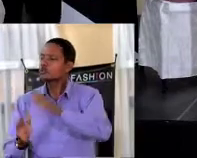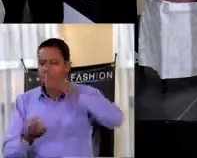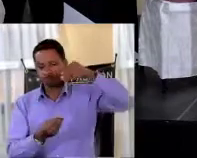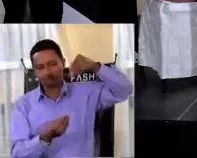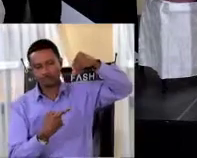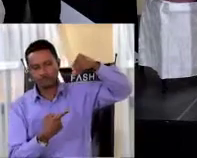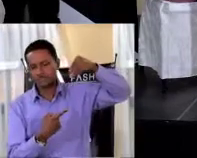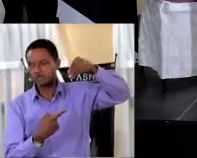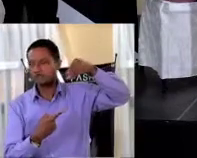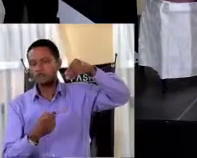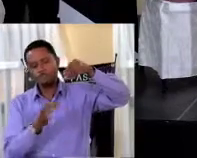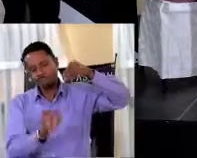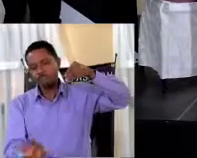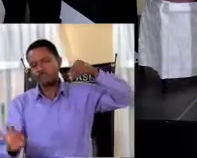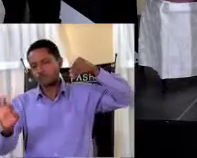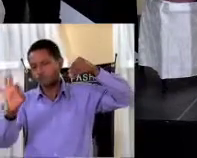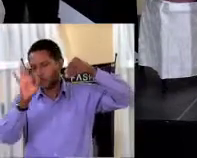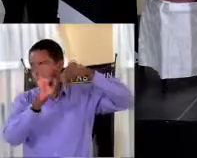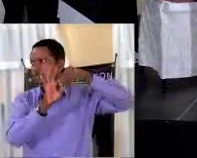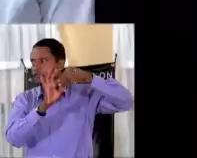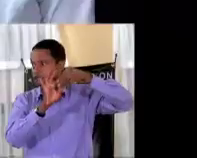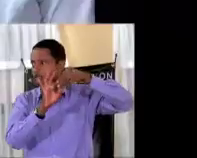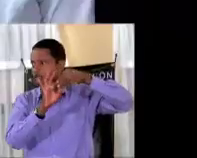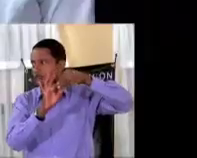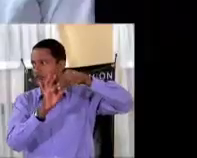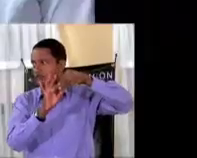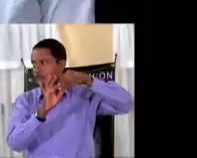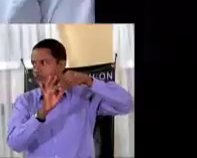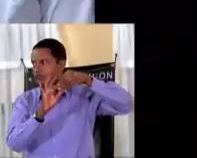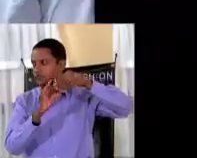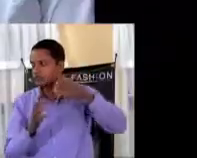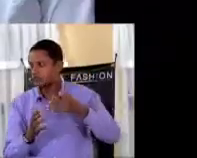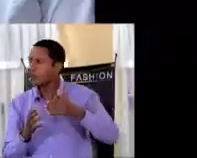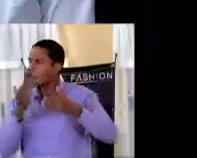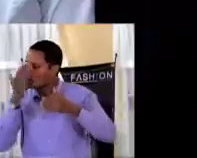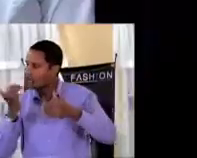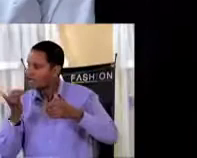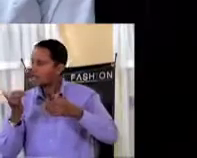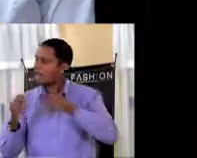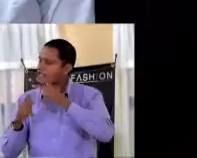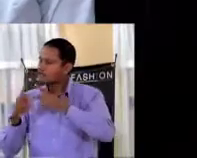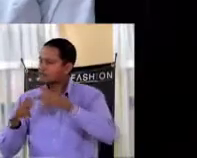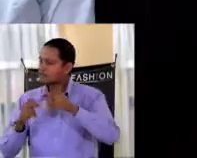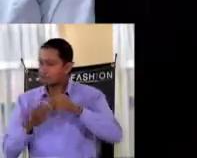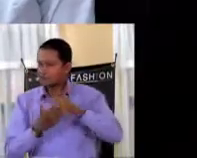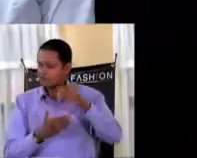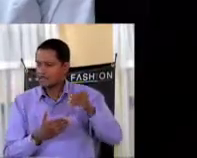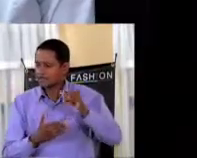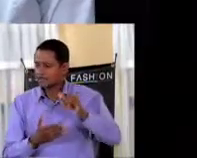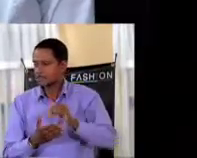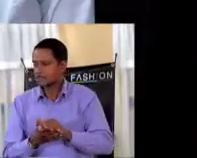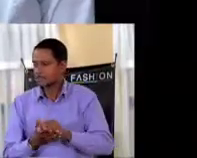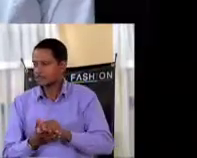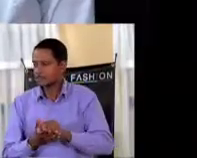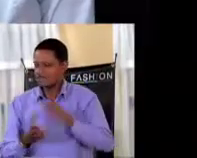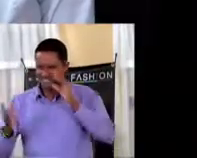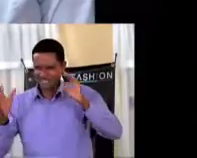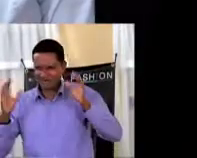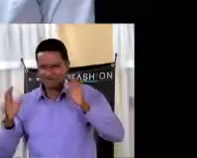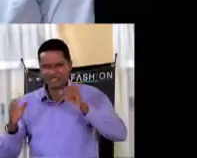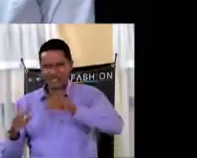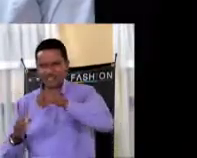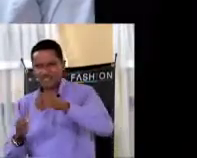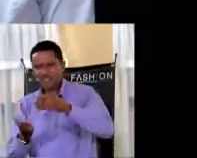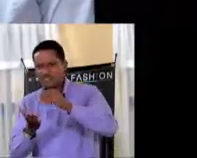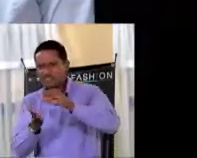is worth more than that $300 piece. Why you should be buying that as opposed to the lesser quality item. That